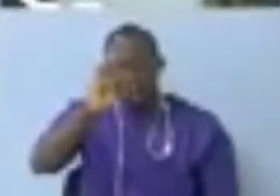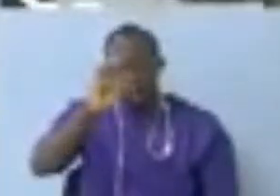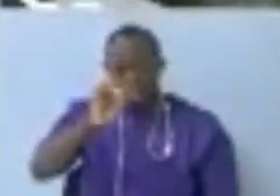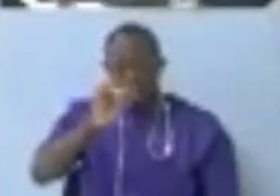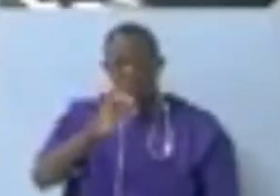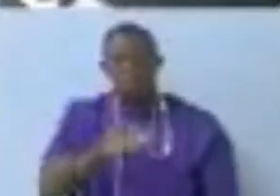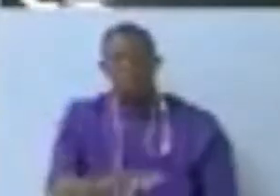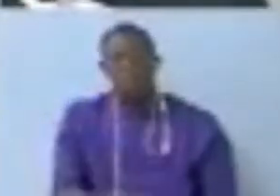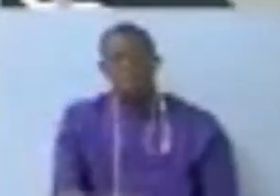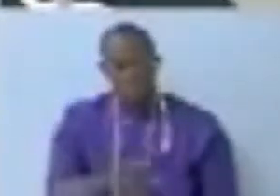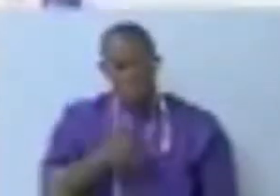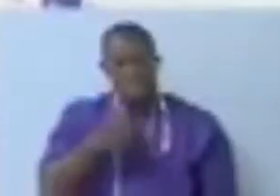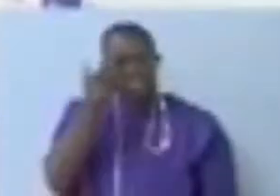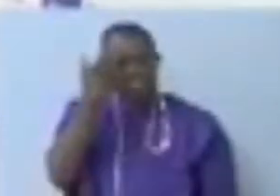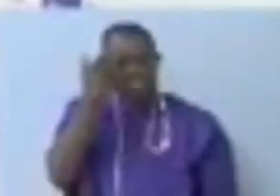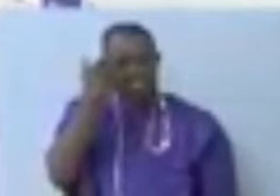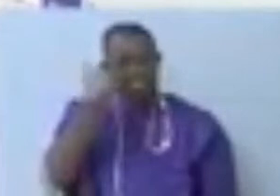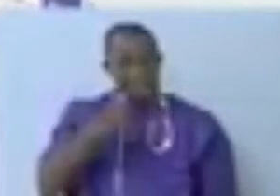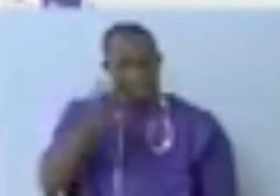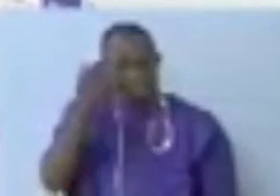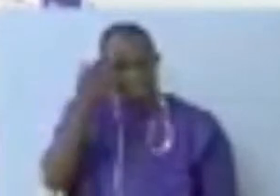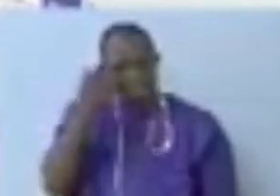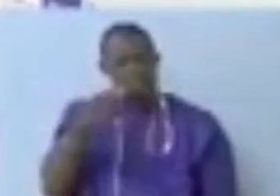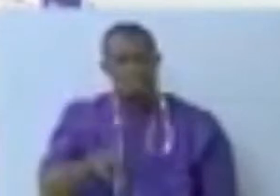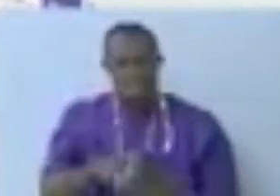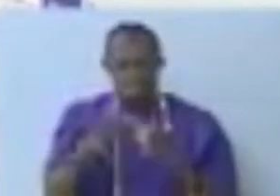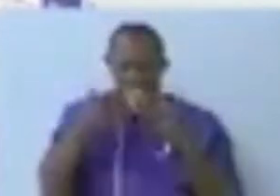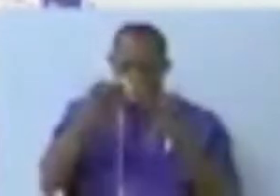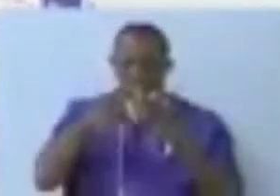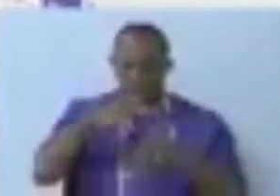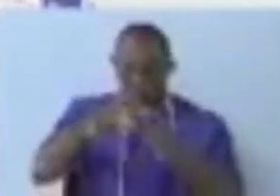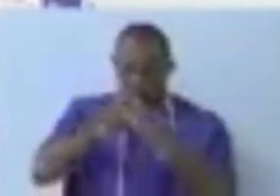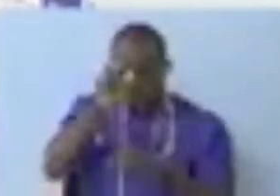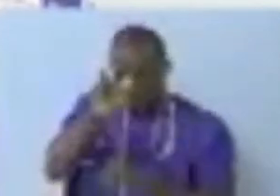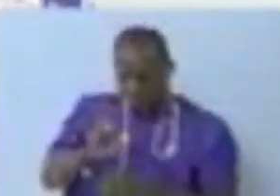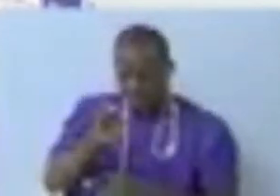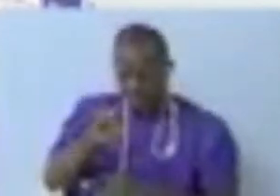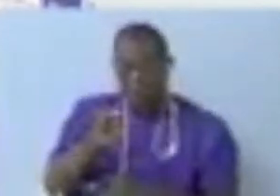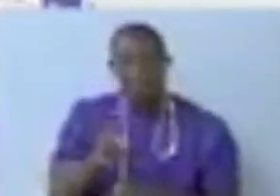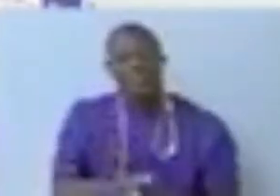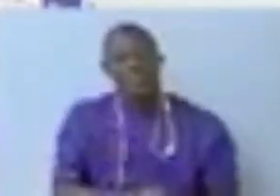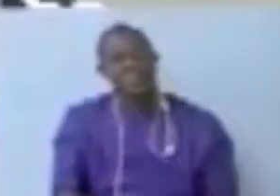Yabo. I think so. Tell us about him.